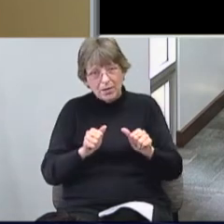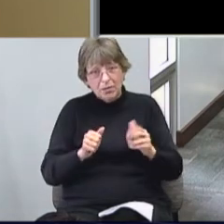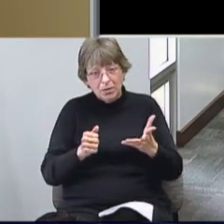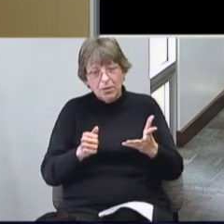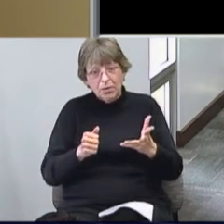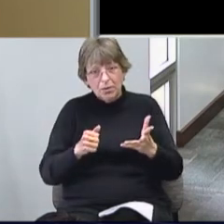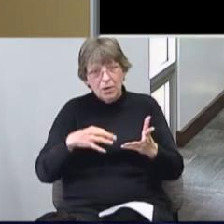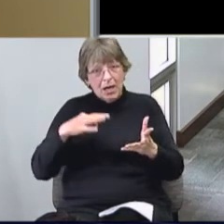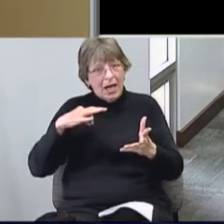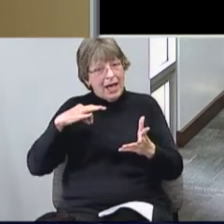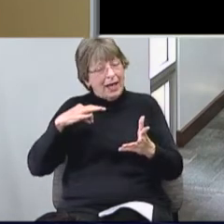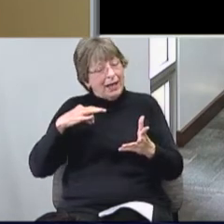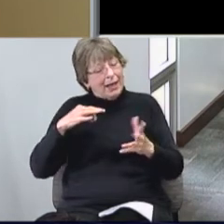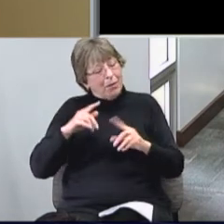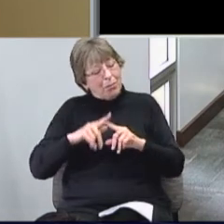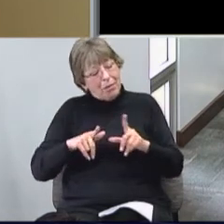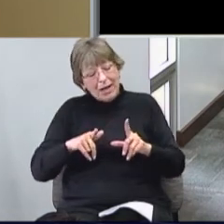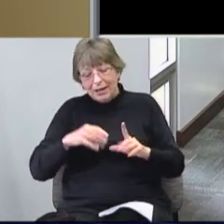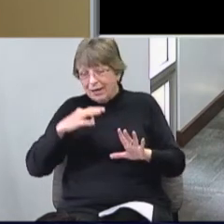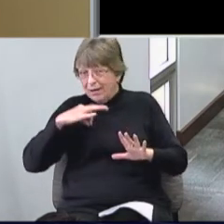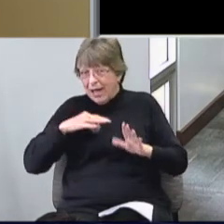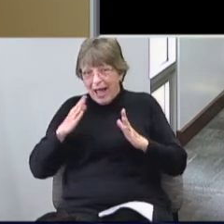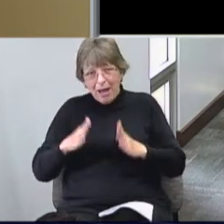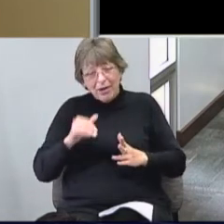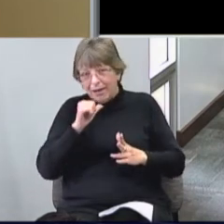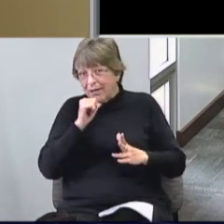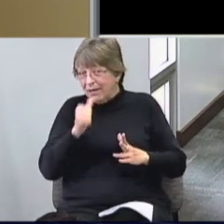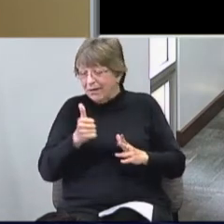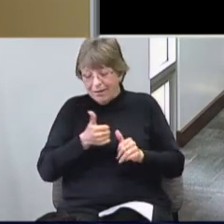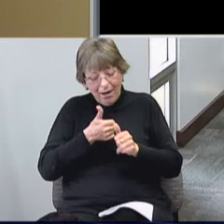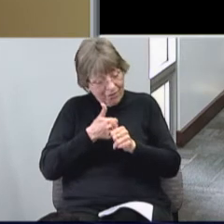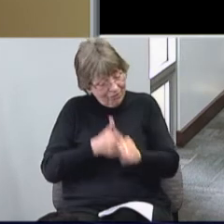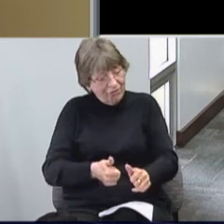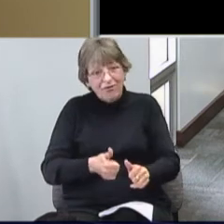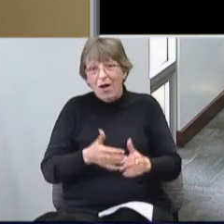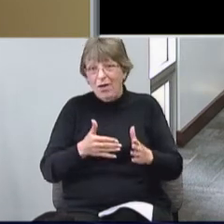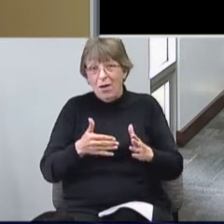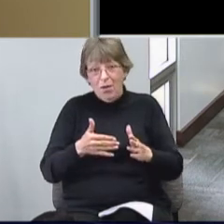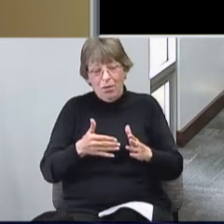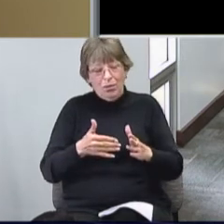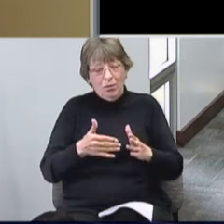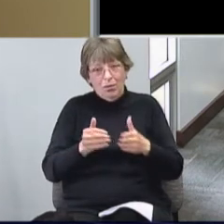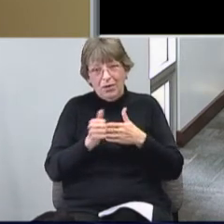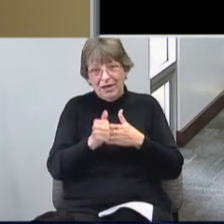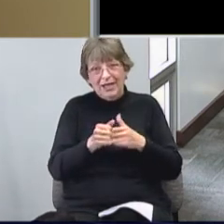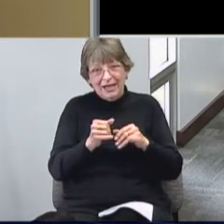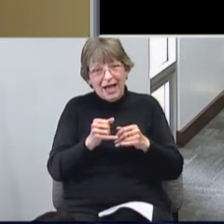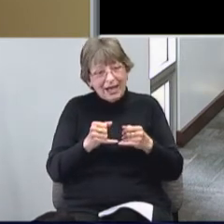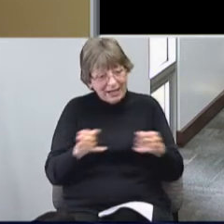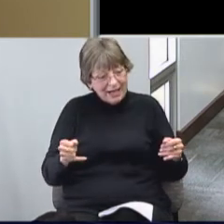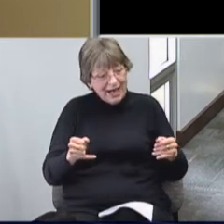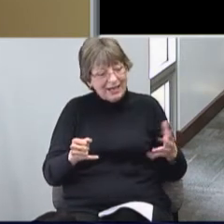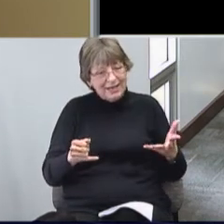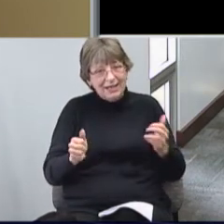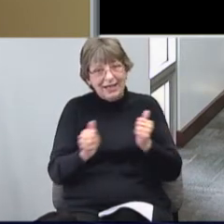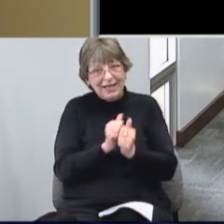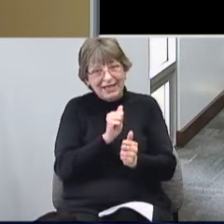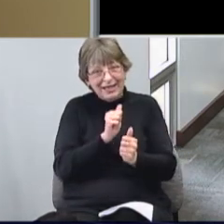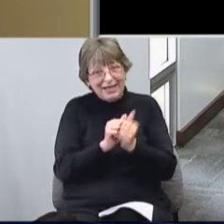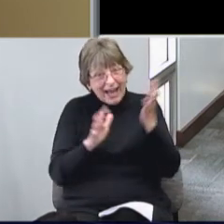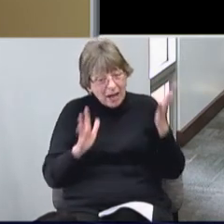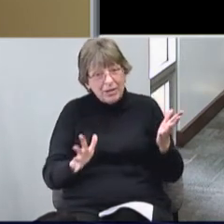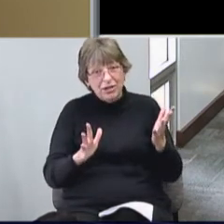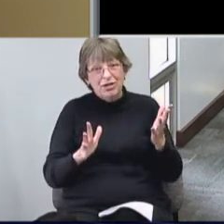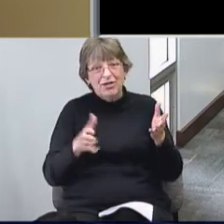does not comply with the comprehensive plan because it does do some damage to this historic